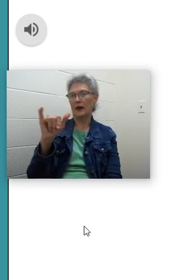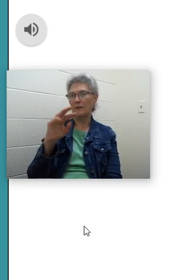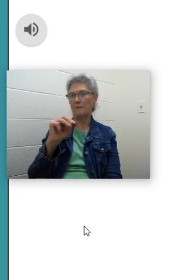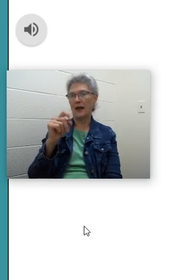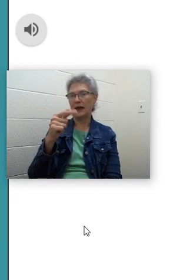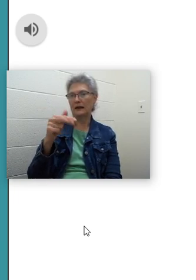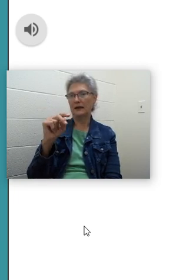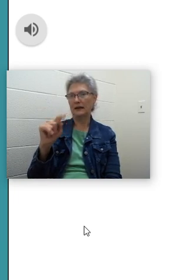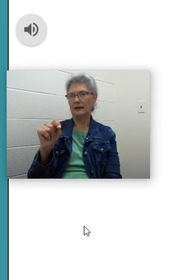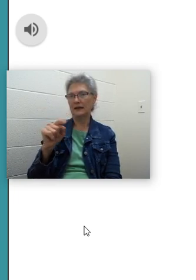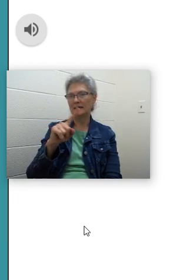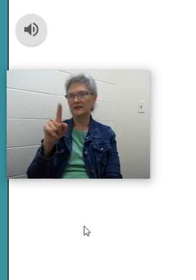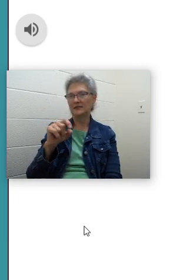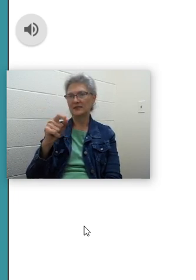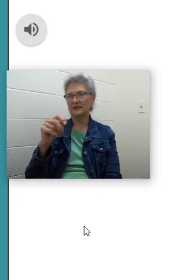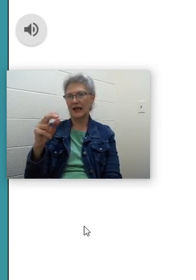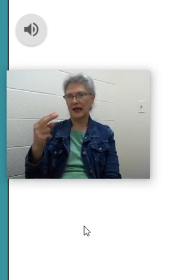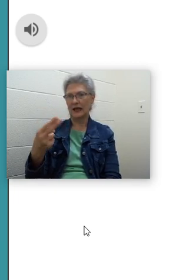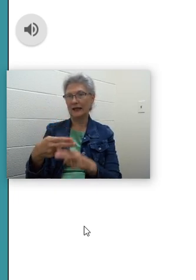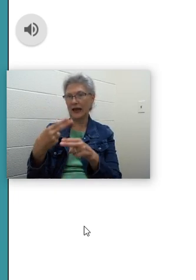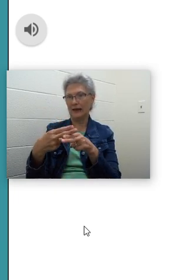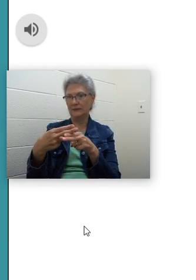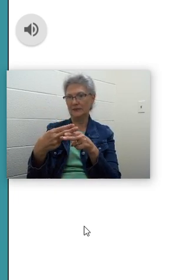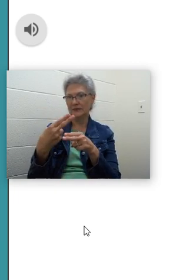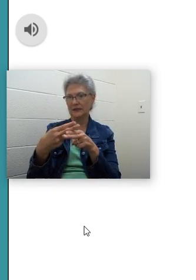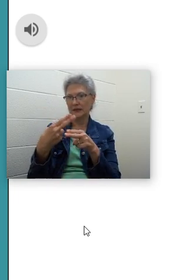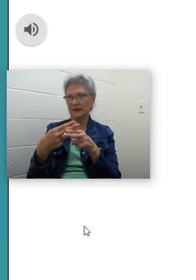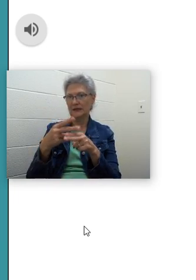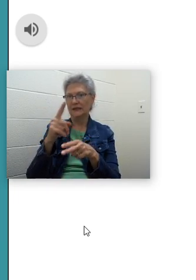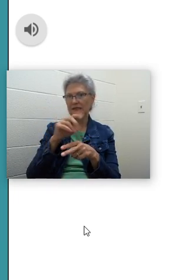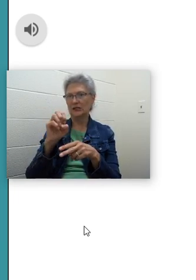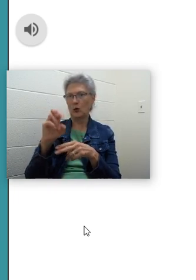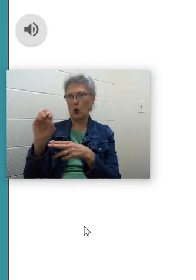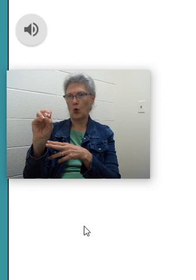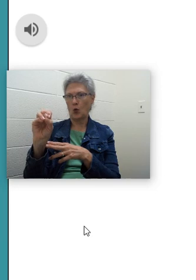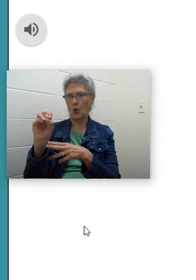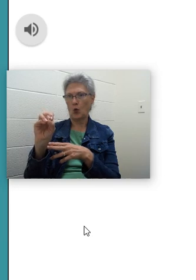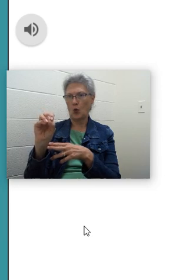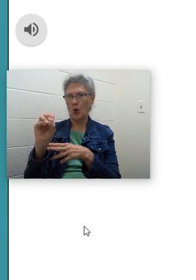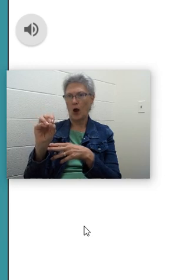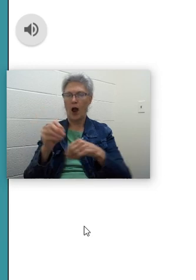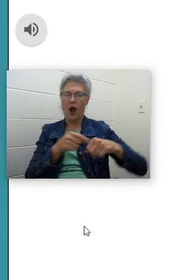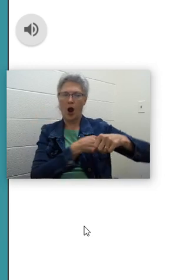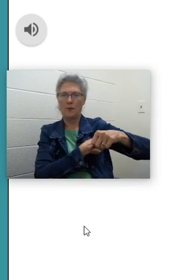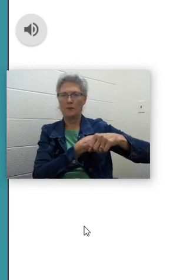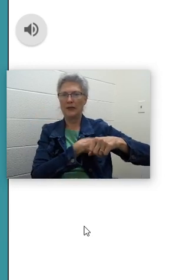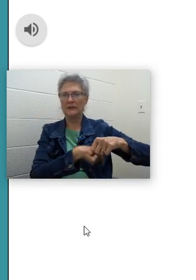Magnet. Zigzag. This is Zero. Stop it.